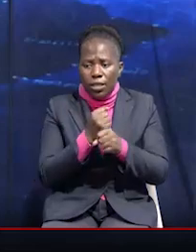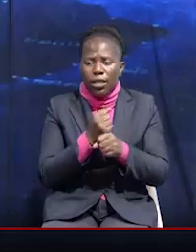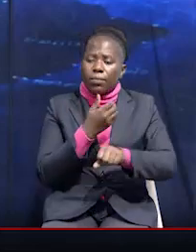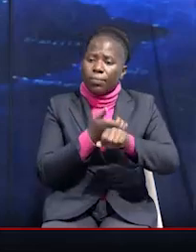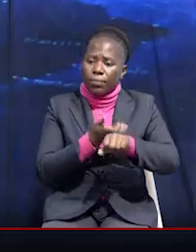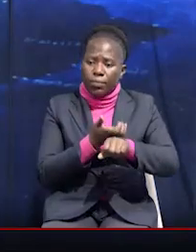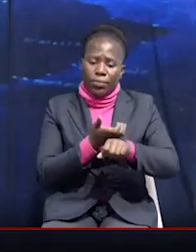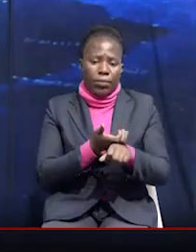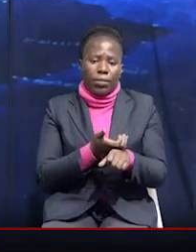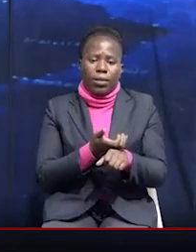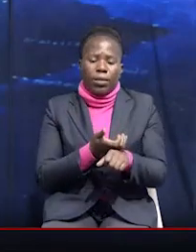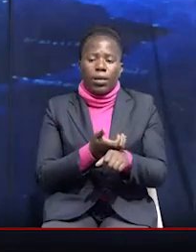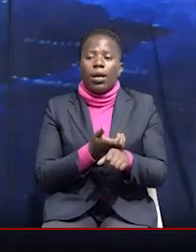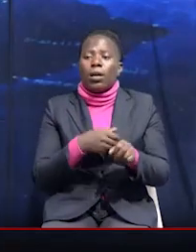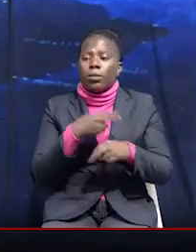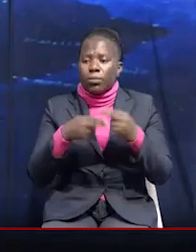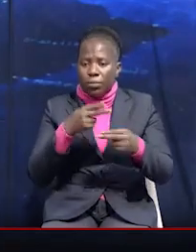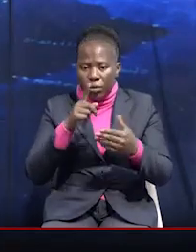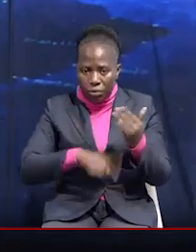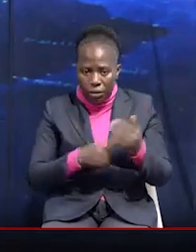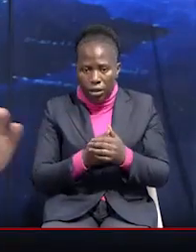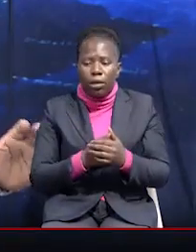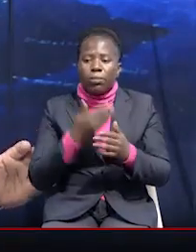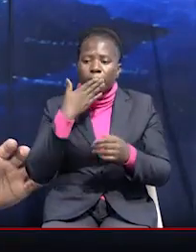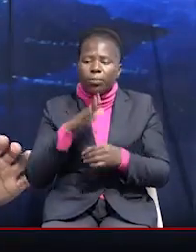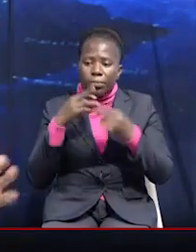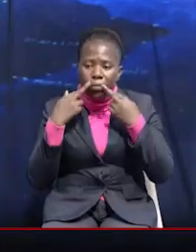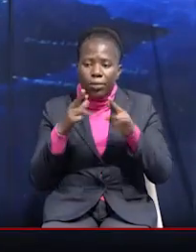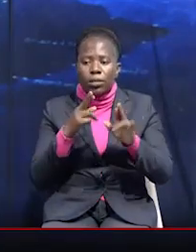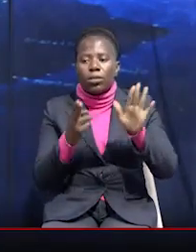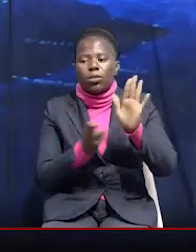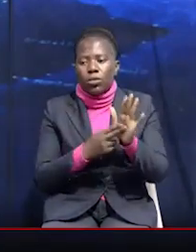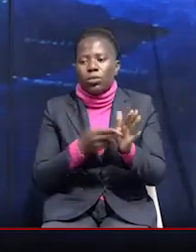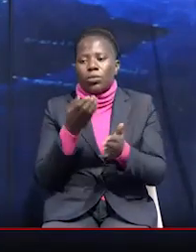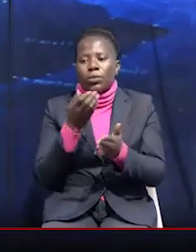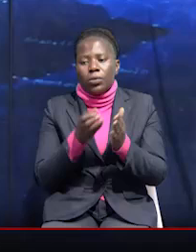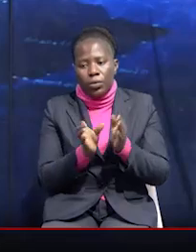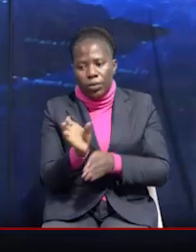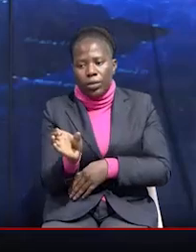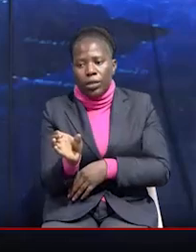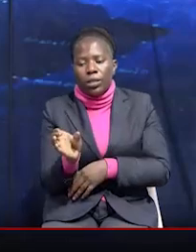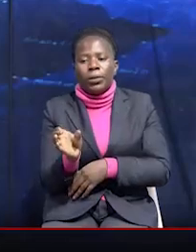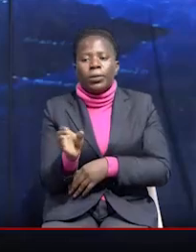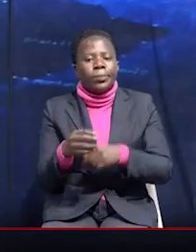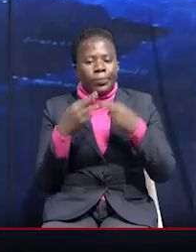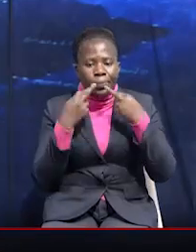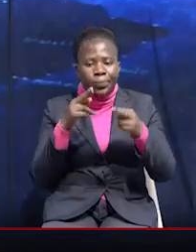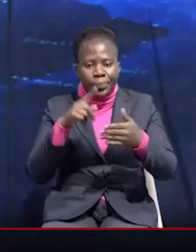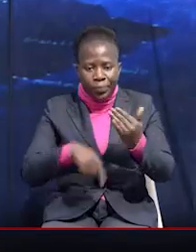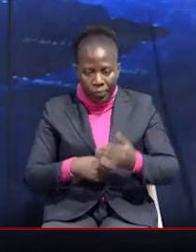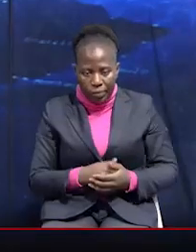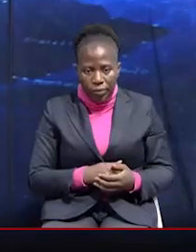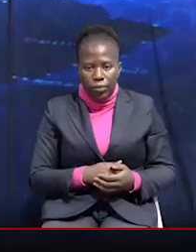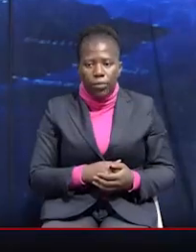year. So this also brings a cascading effect even across the whole sector, and that now brings a point where we are saying